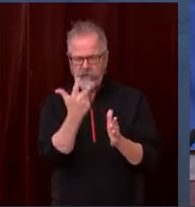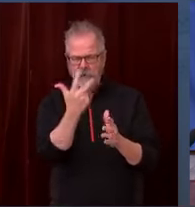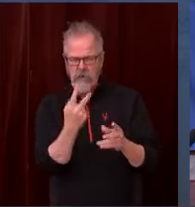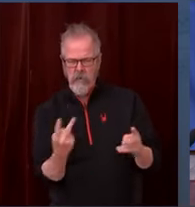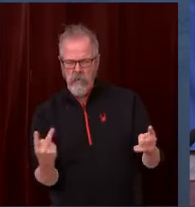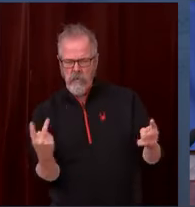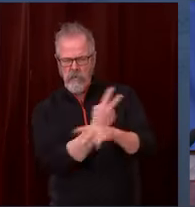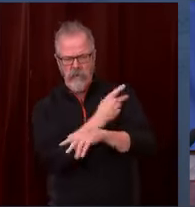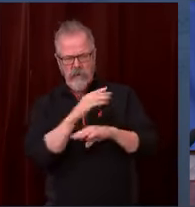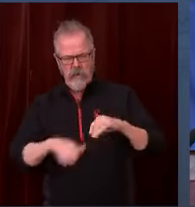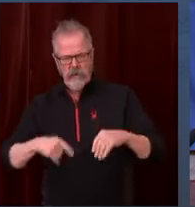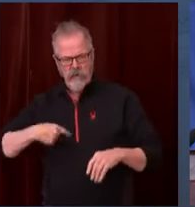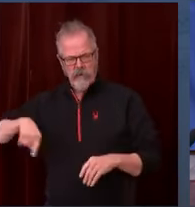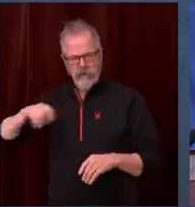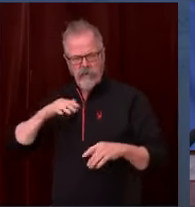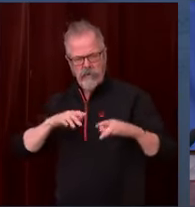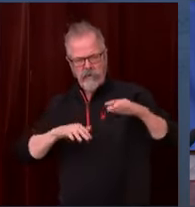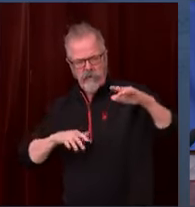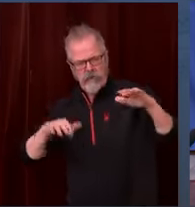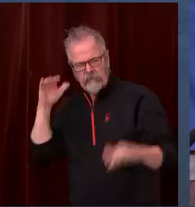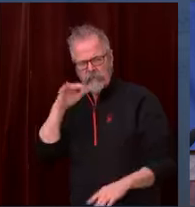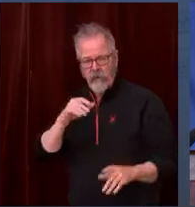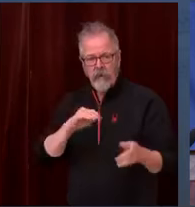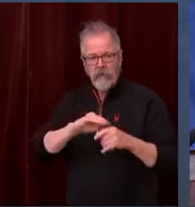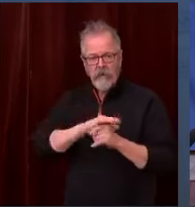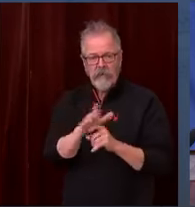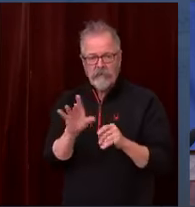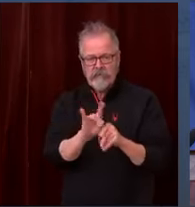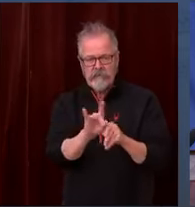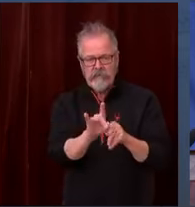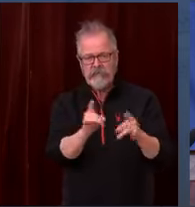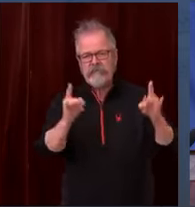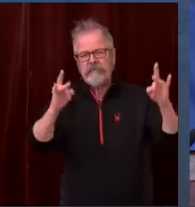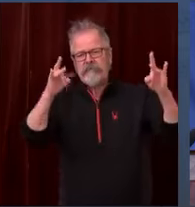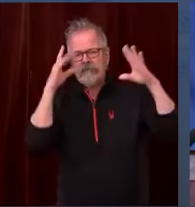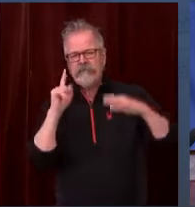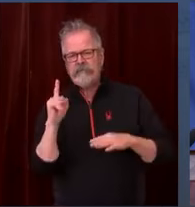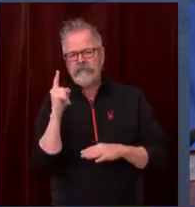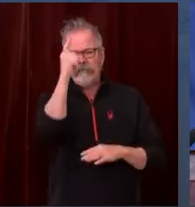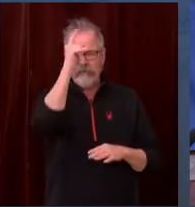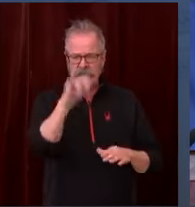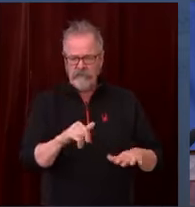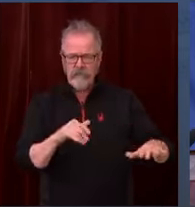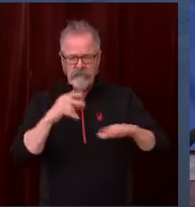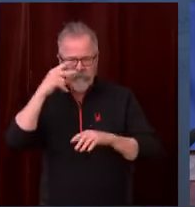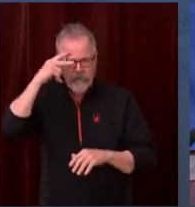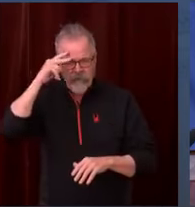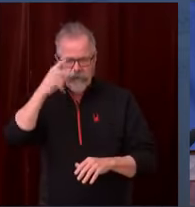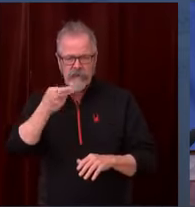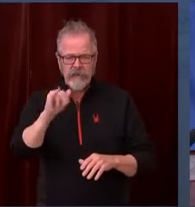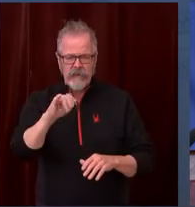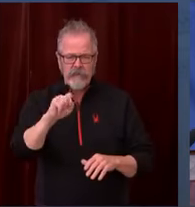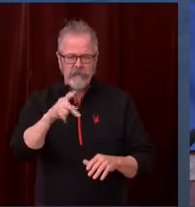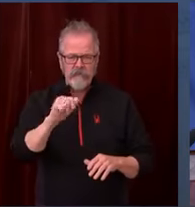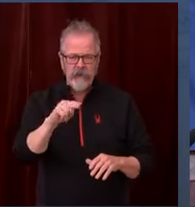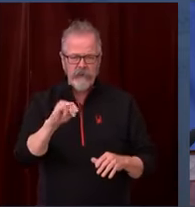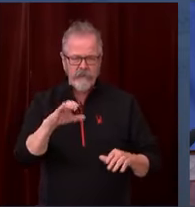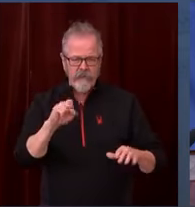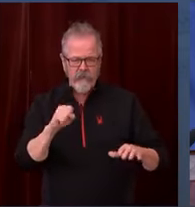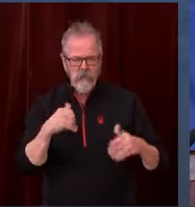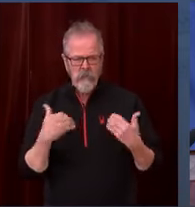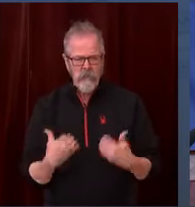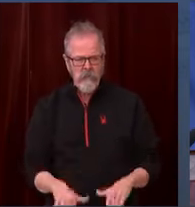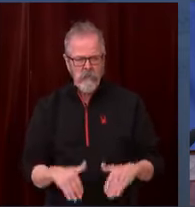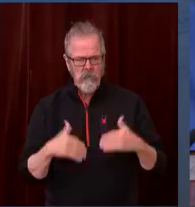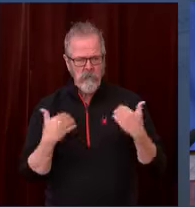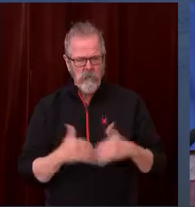state. And this COVID has exposed longstanding racial gaps in income, health status, occupation, housing, food